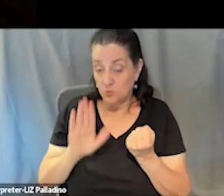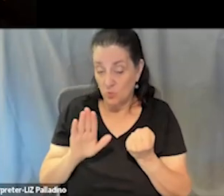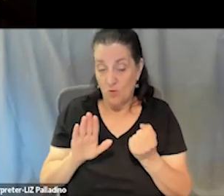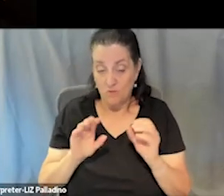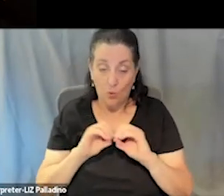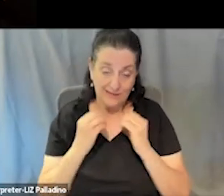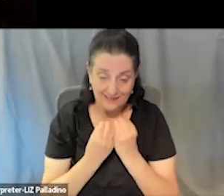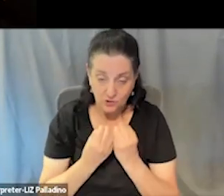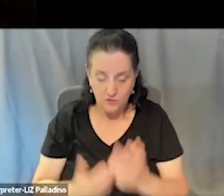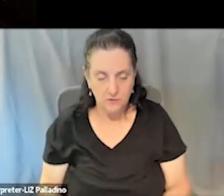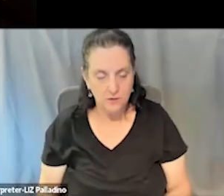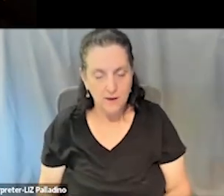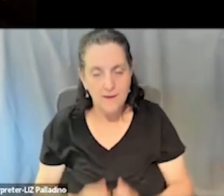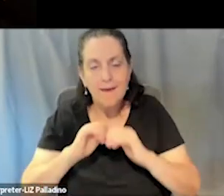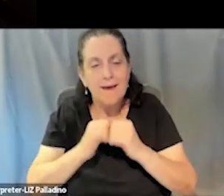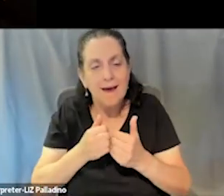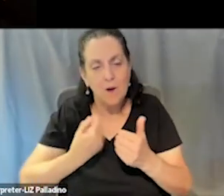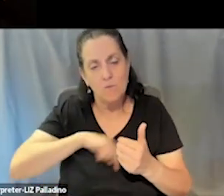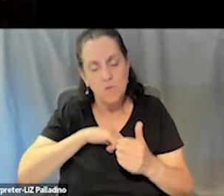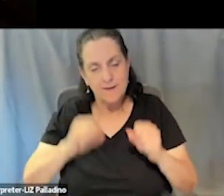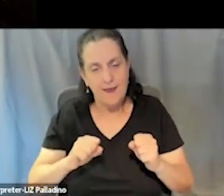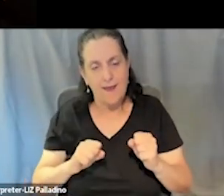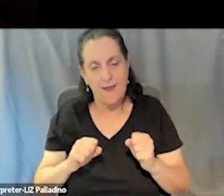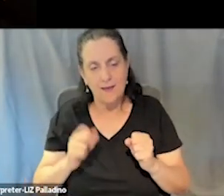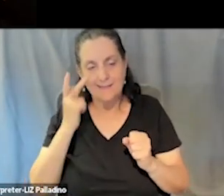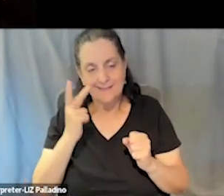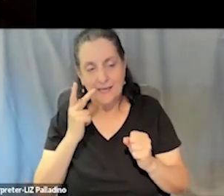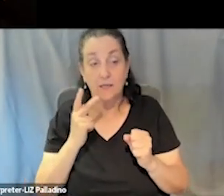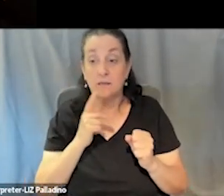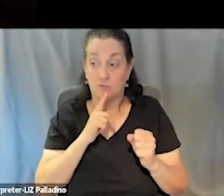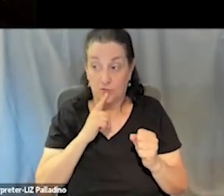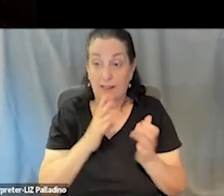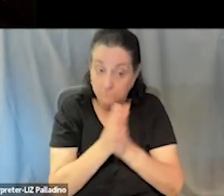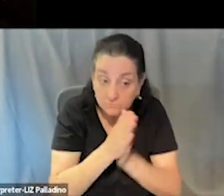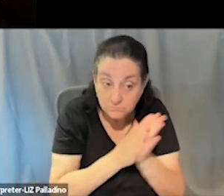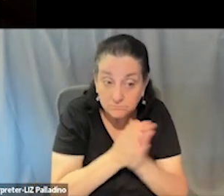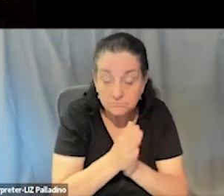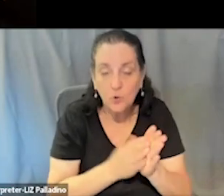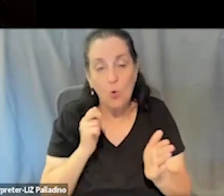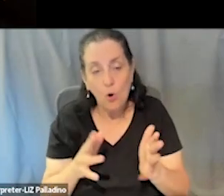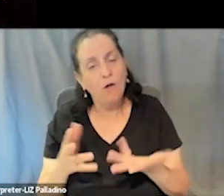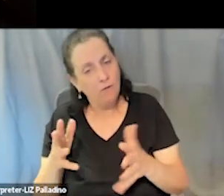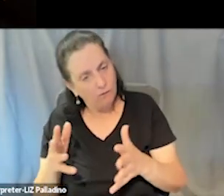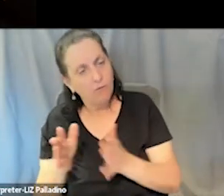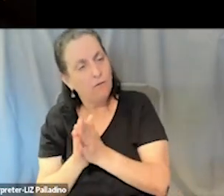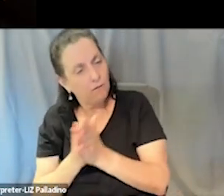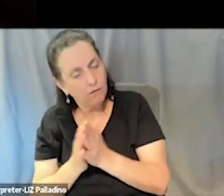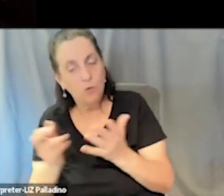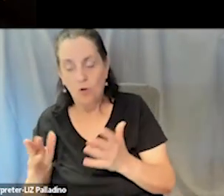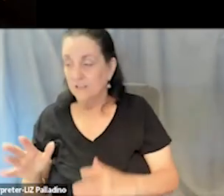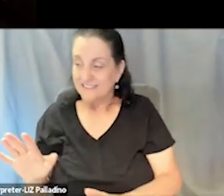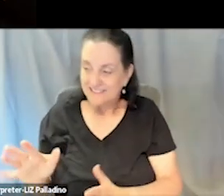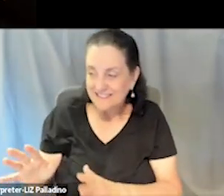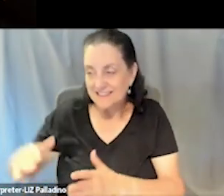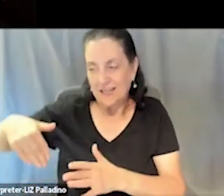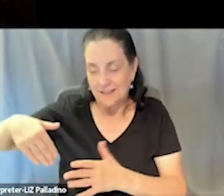and how we rank them in our engagement and involvement. So yes, affinity is